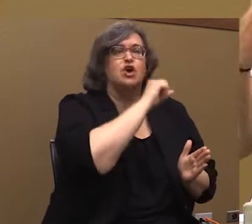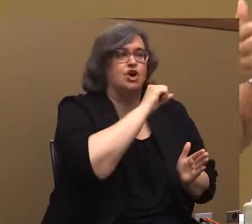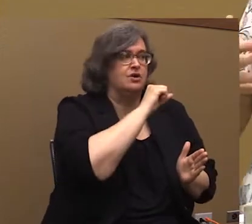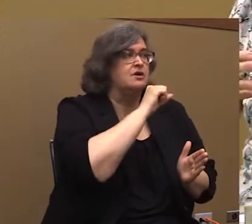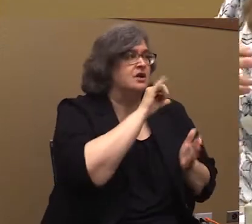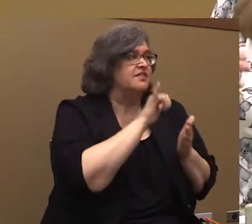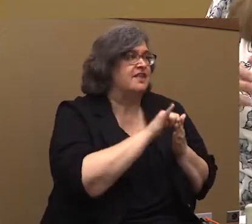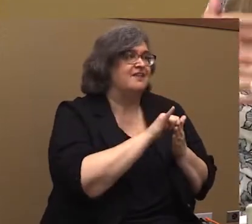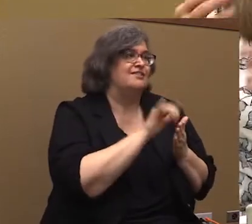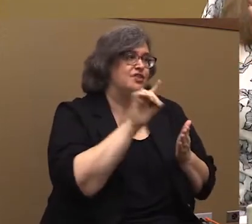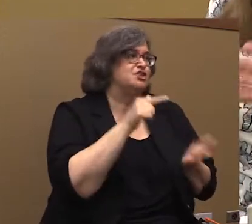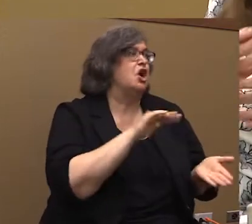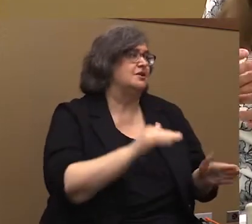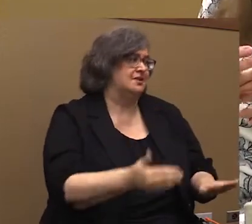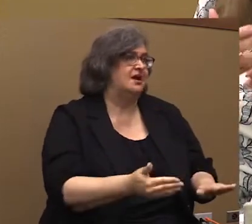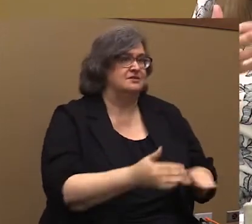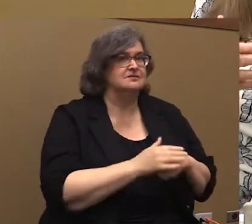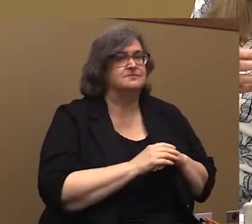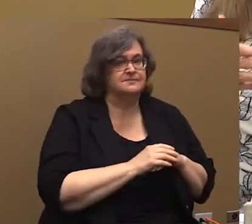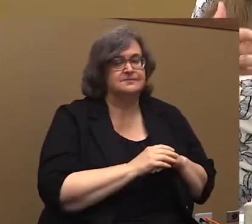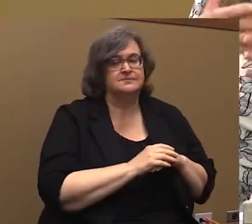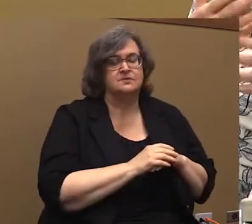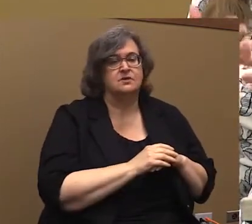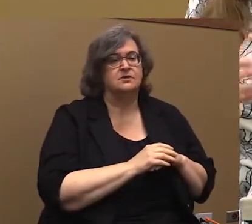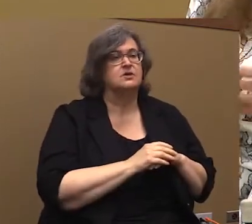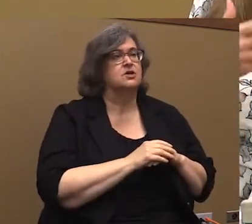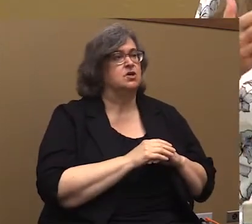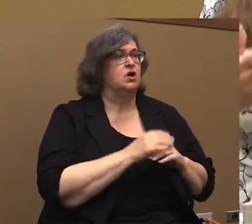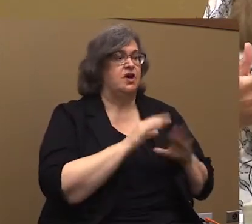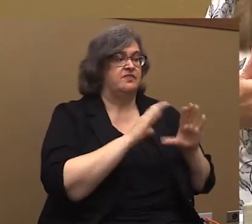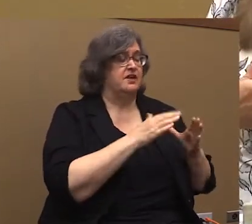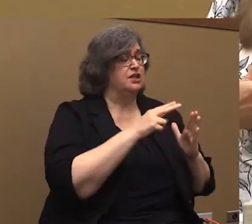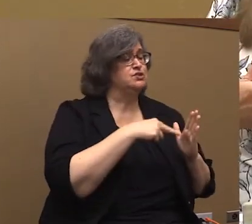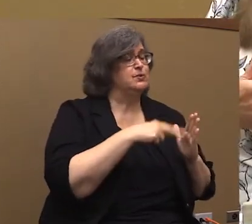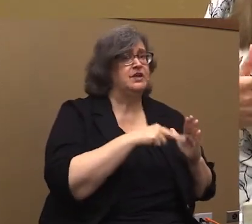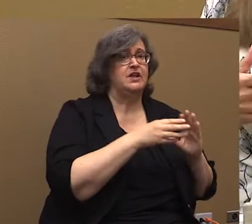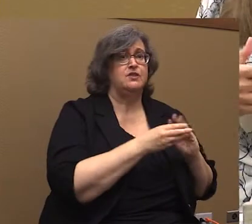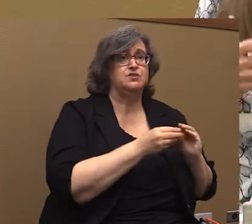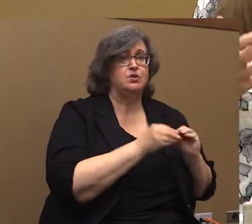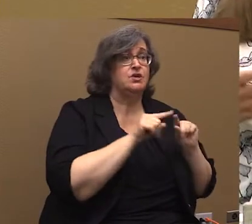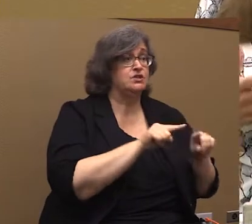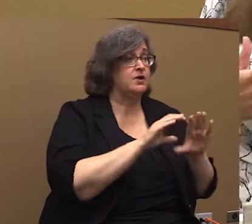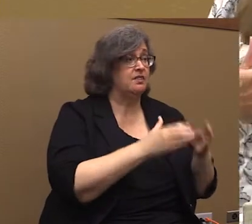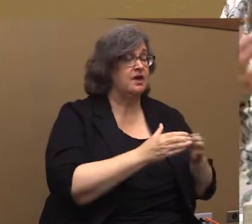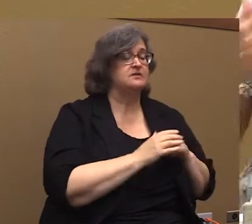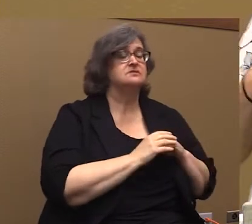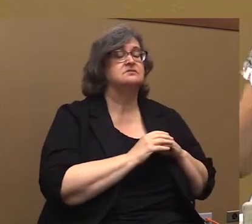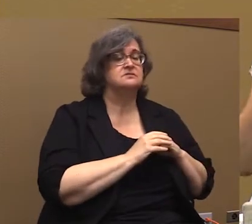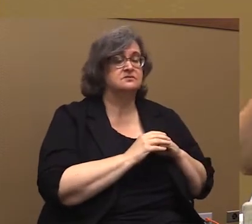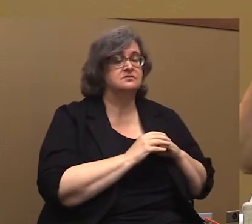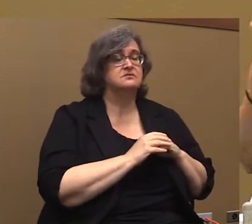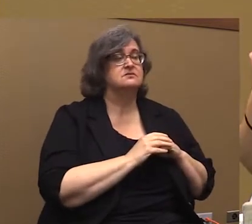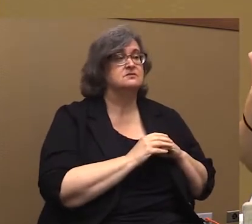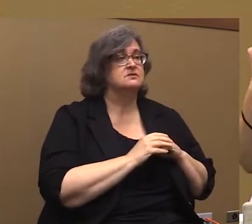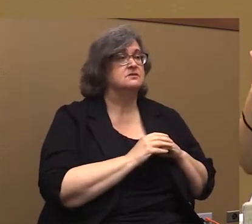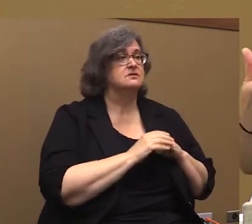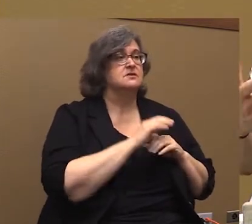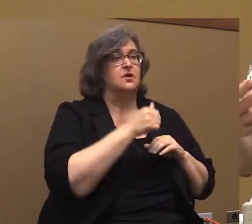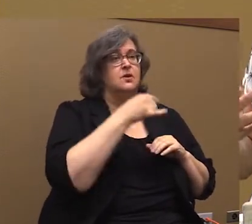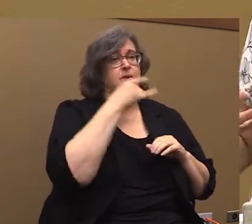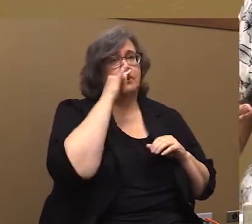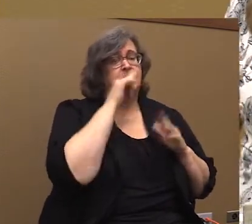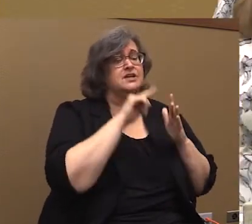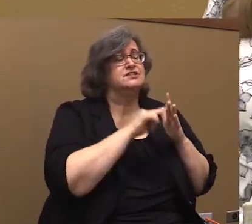give inference that the dog had passed on. And they're reading this story in